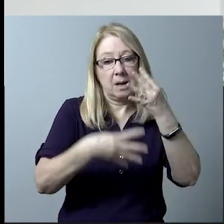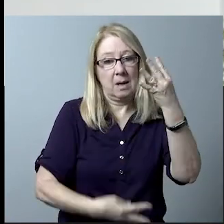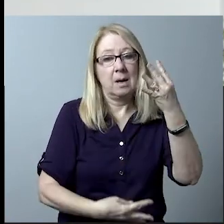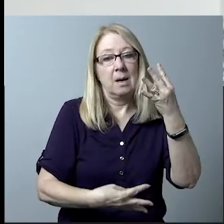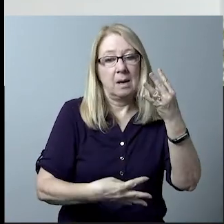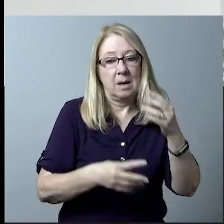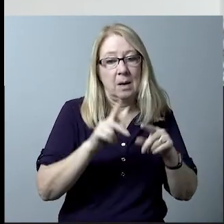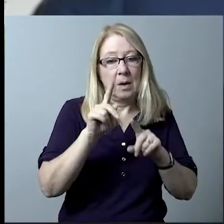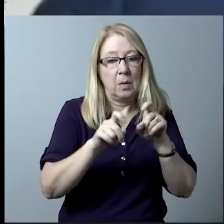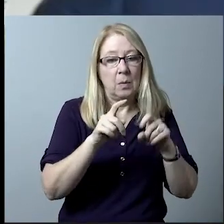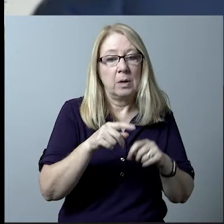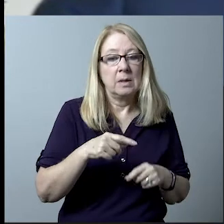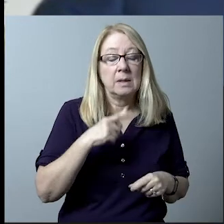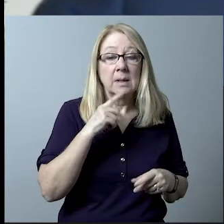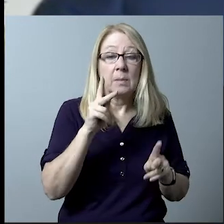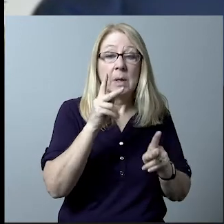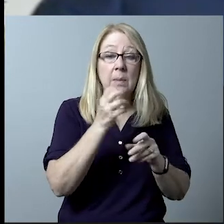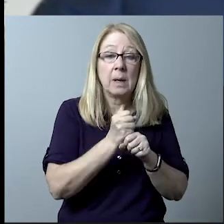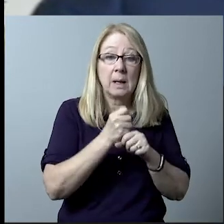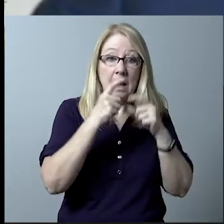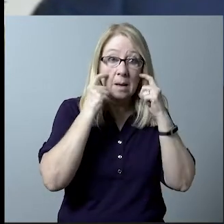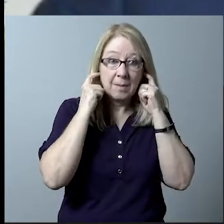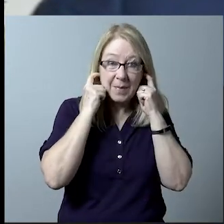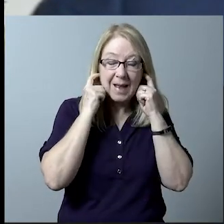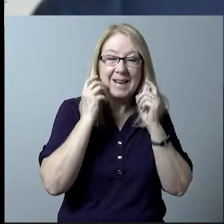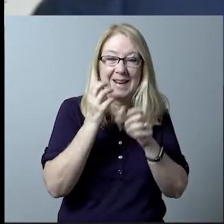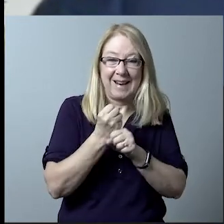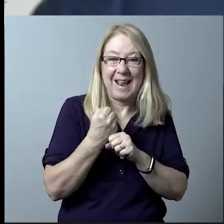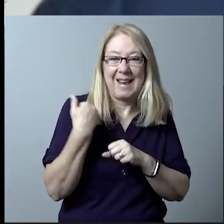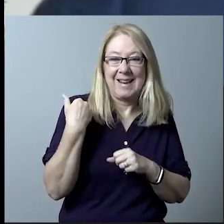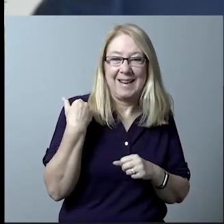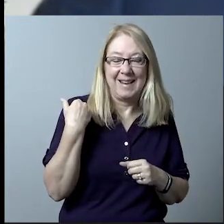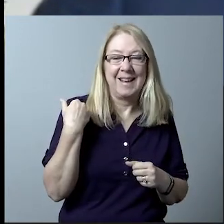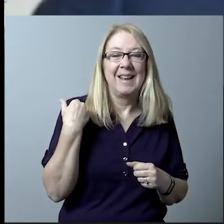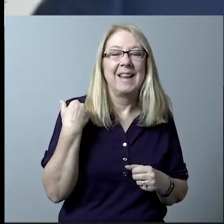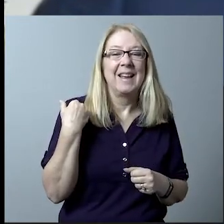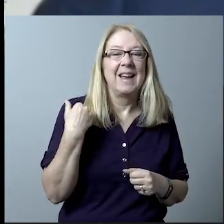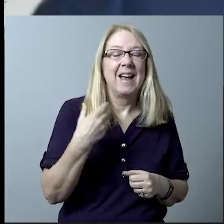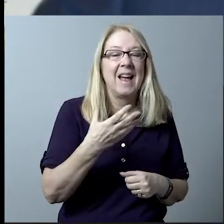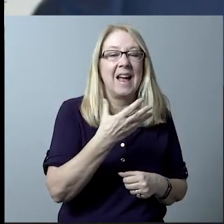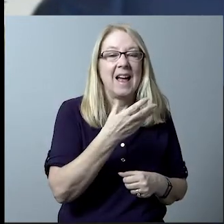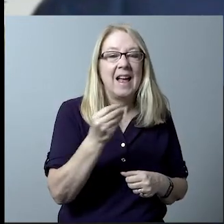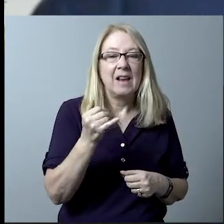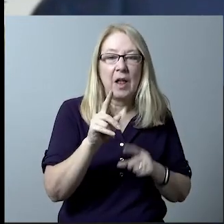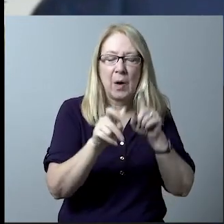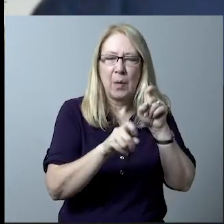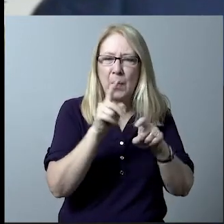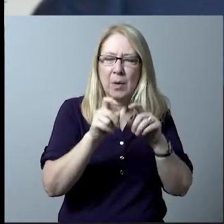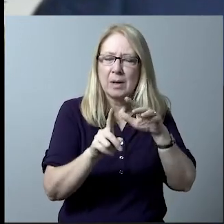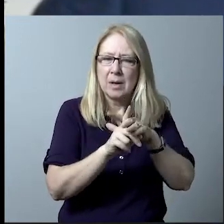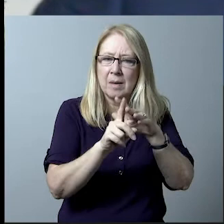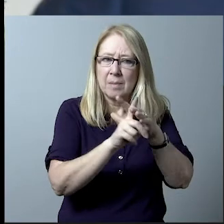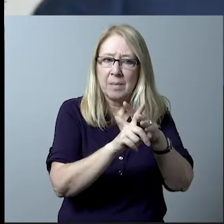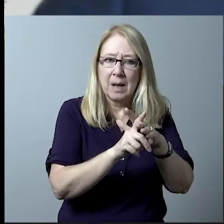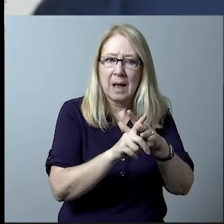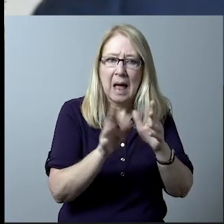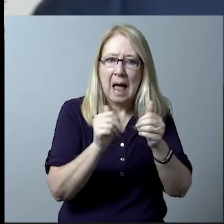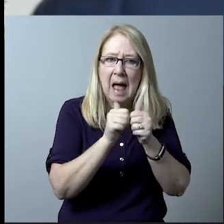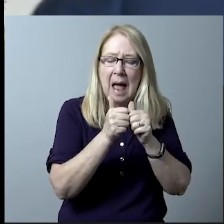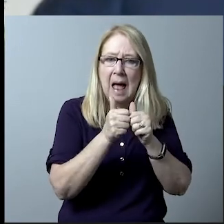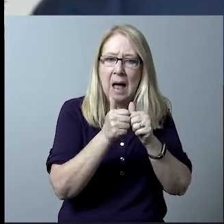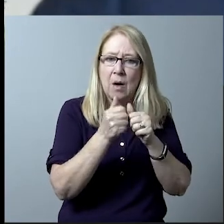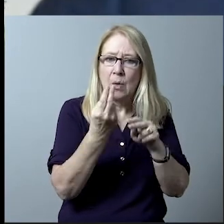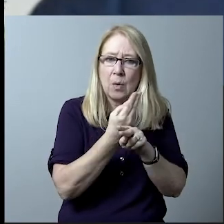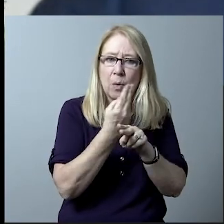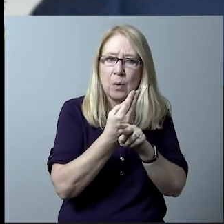questions here. So the first, I've had a number of questions. People have received their face coverings in the mail this last week or so, and the questions that are coming